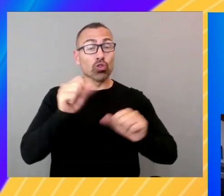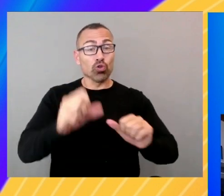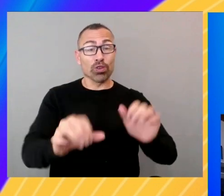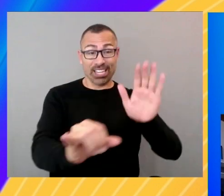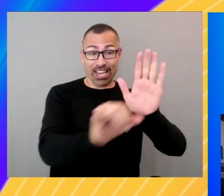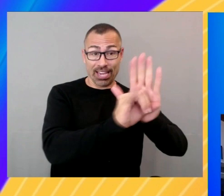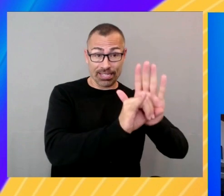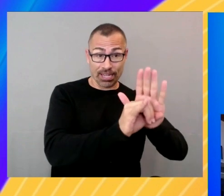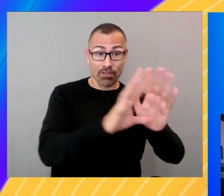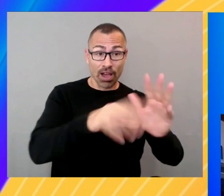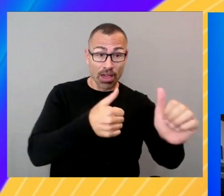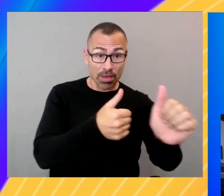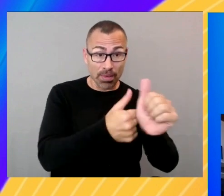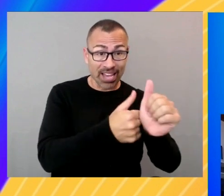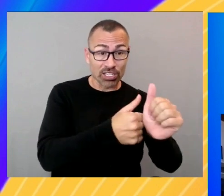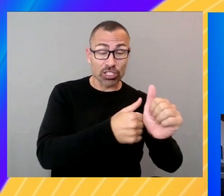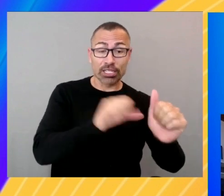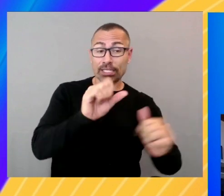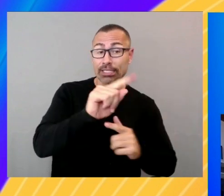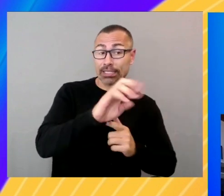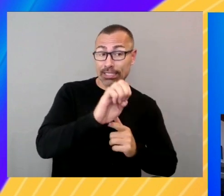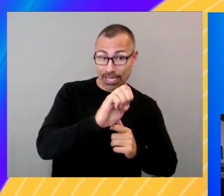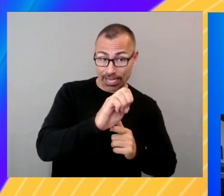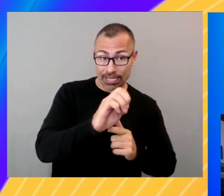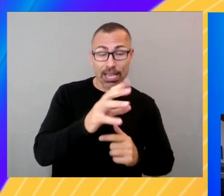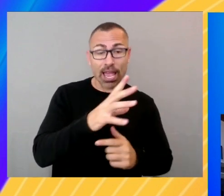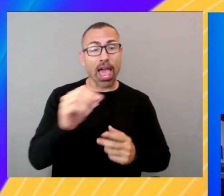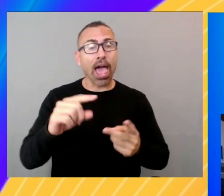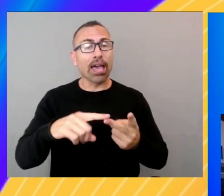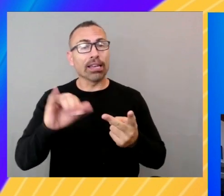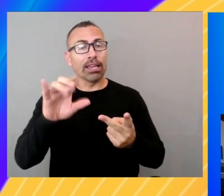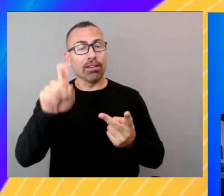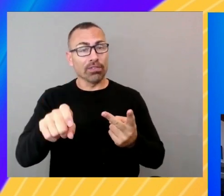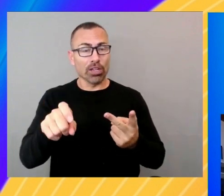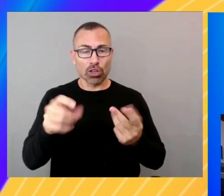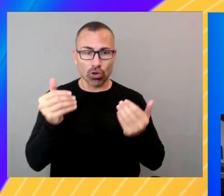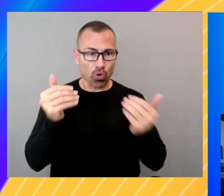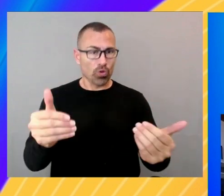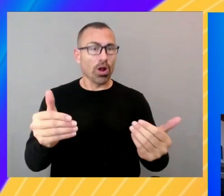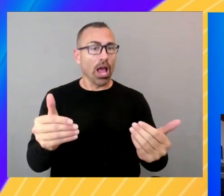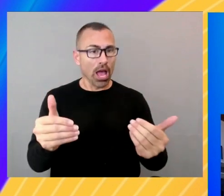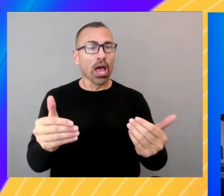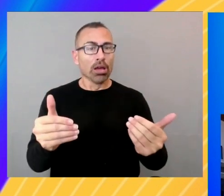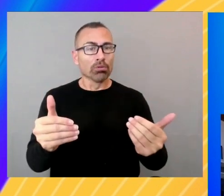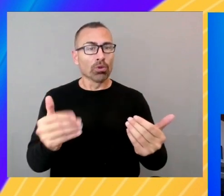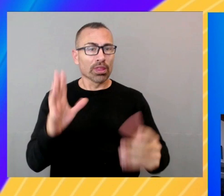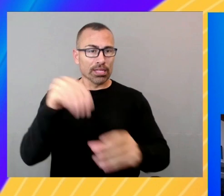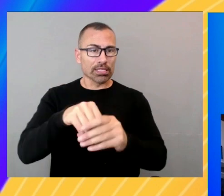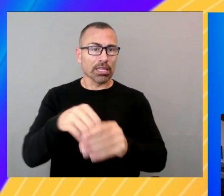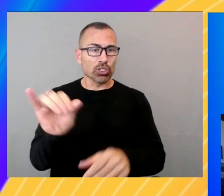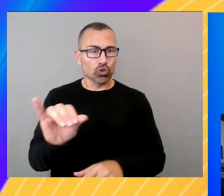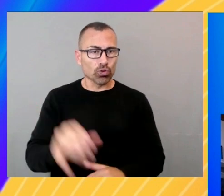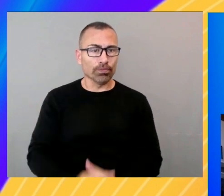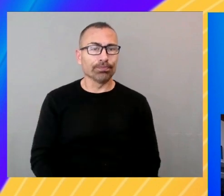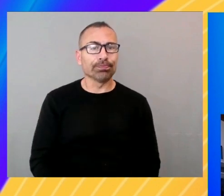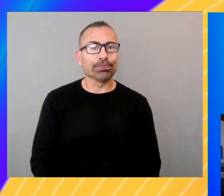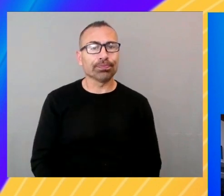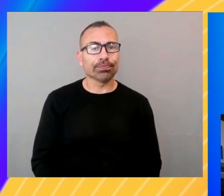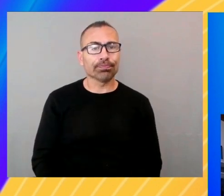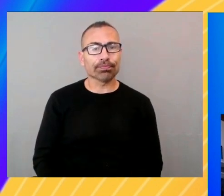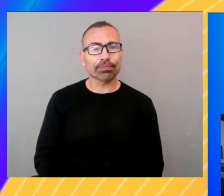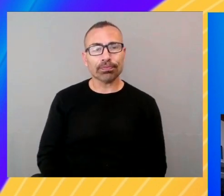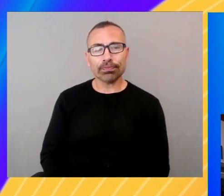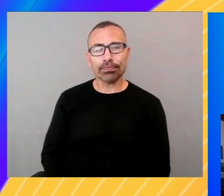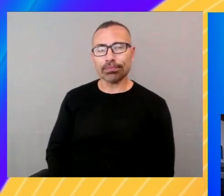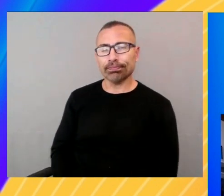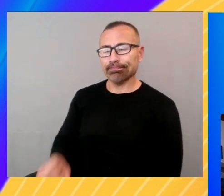missing, as well as then, if needed, go ahead and proceed with that installation route as well. Gotcha. And now I know this is an odd time to